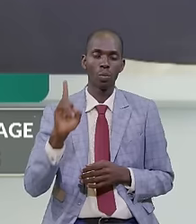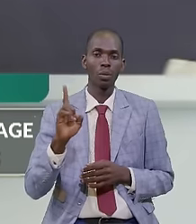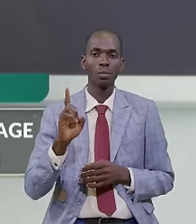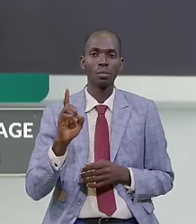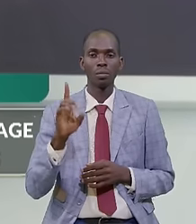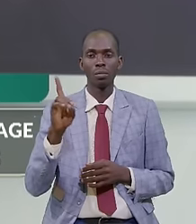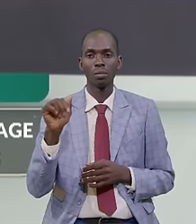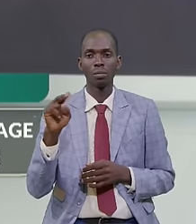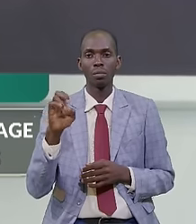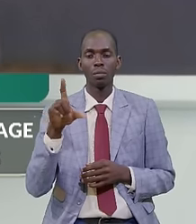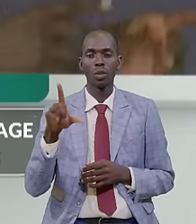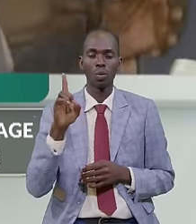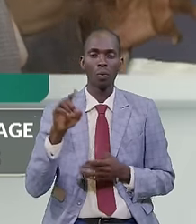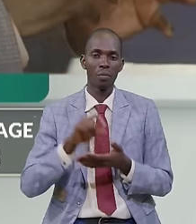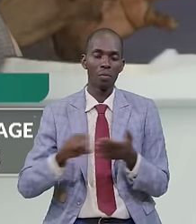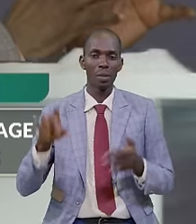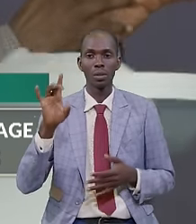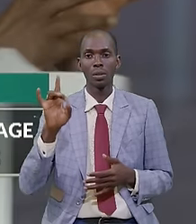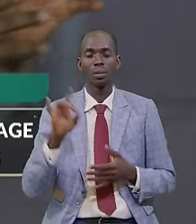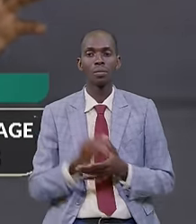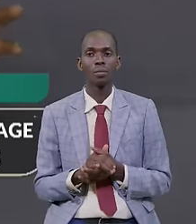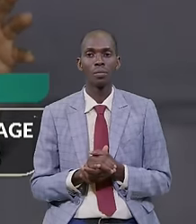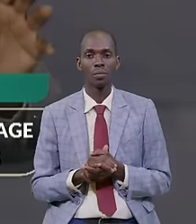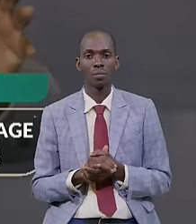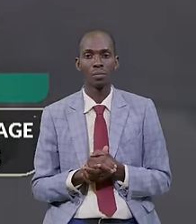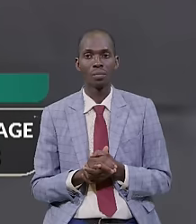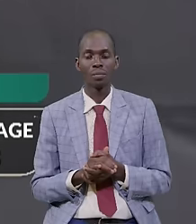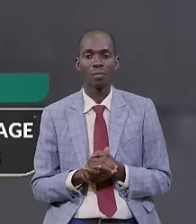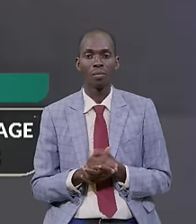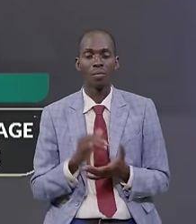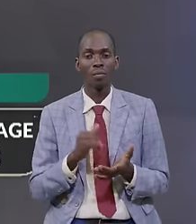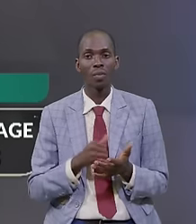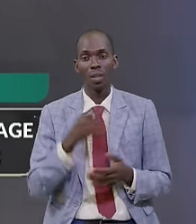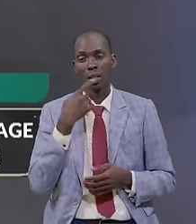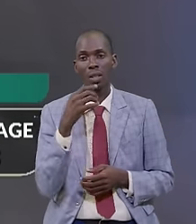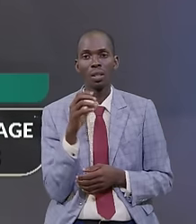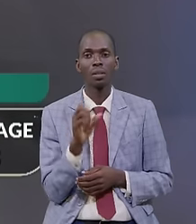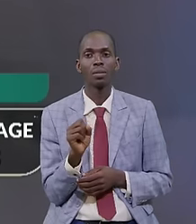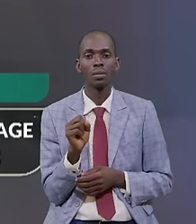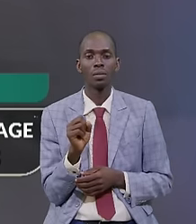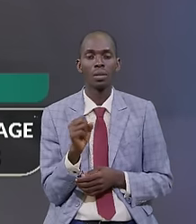from verse 8, it says, and